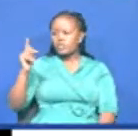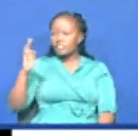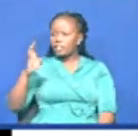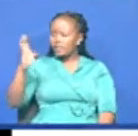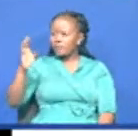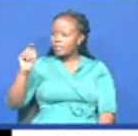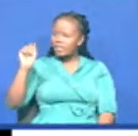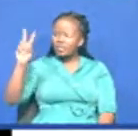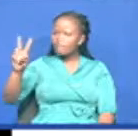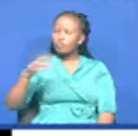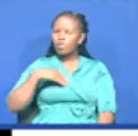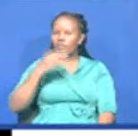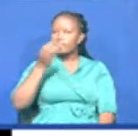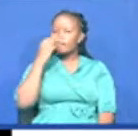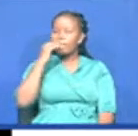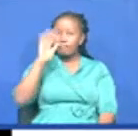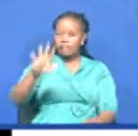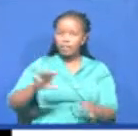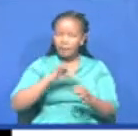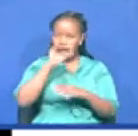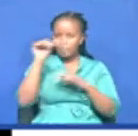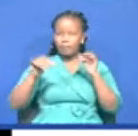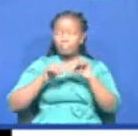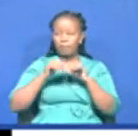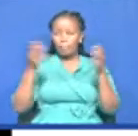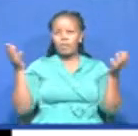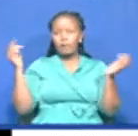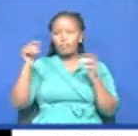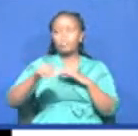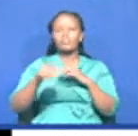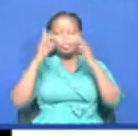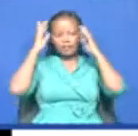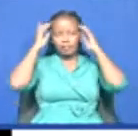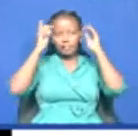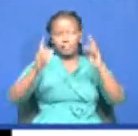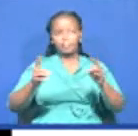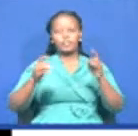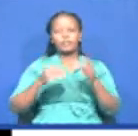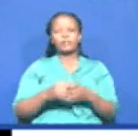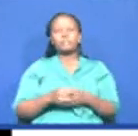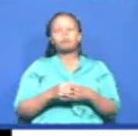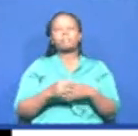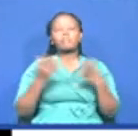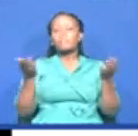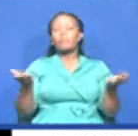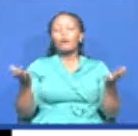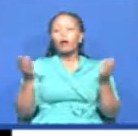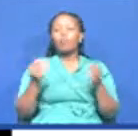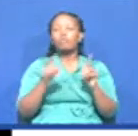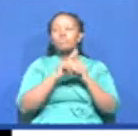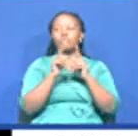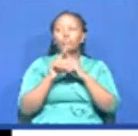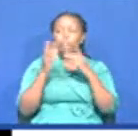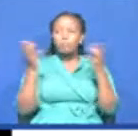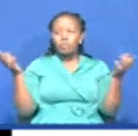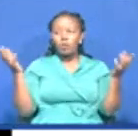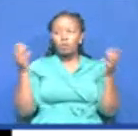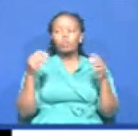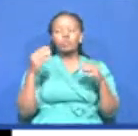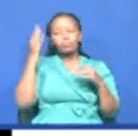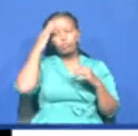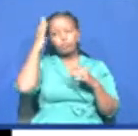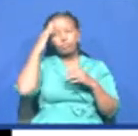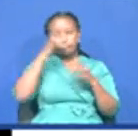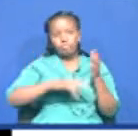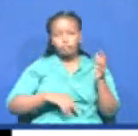their feedback in regard to this particular move. What you can also find out is that, you know,